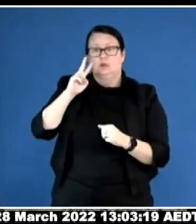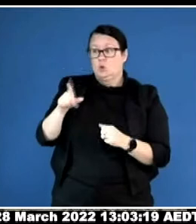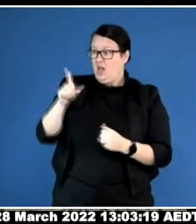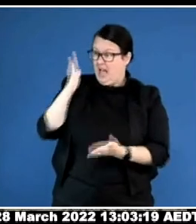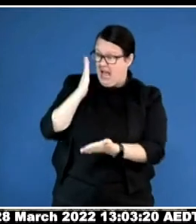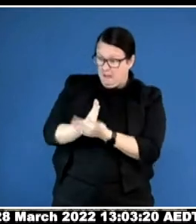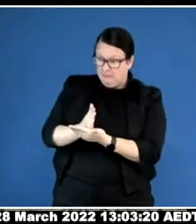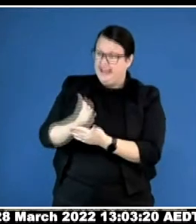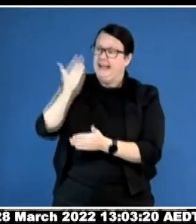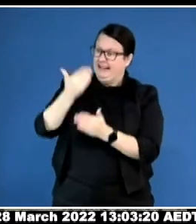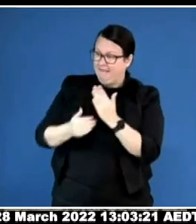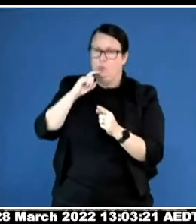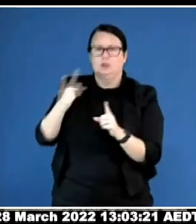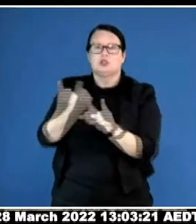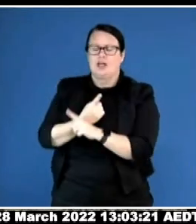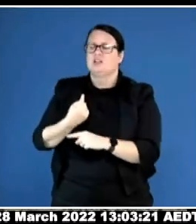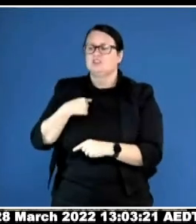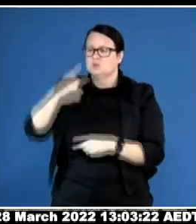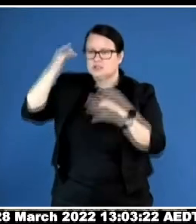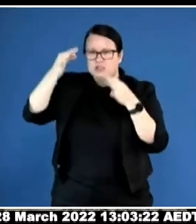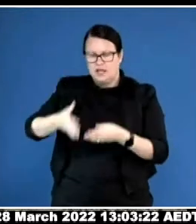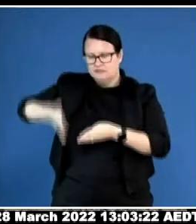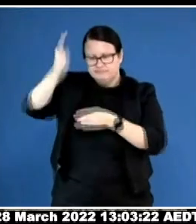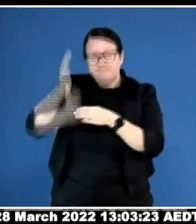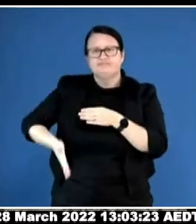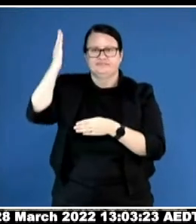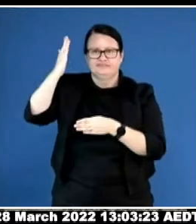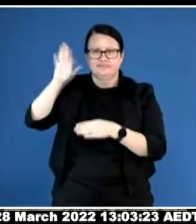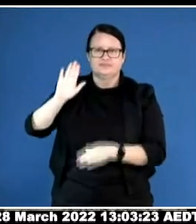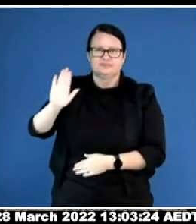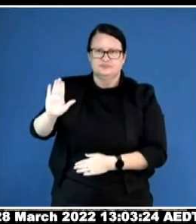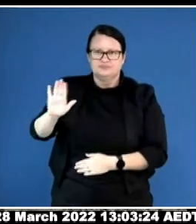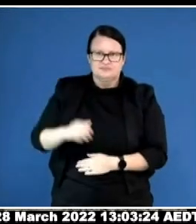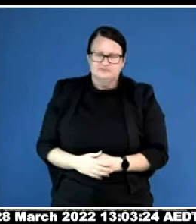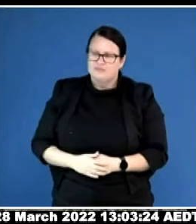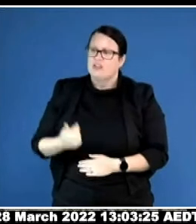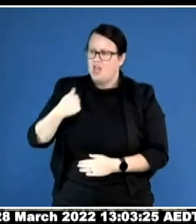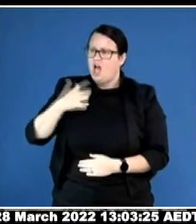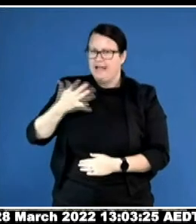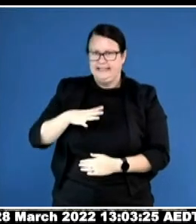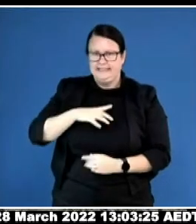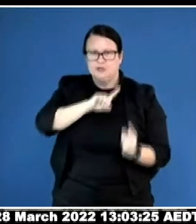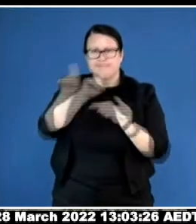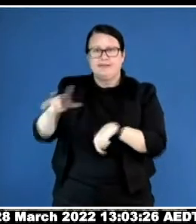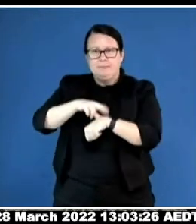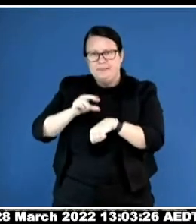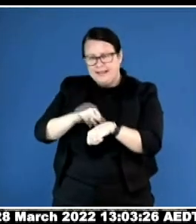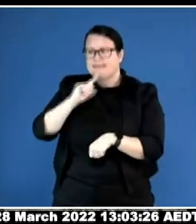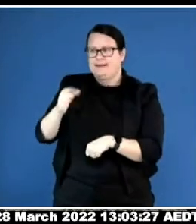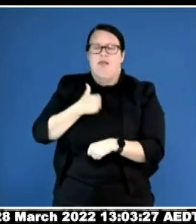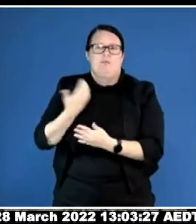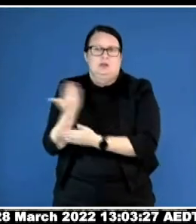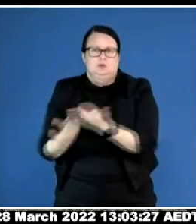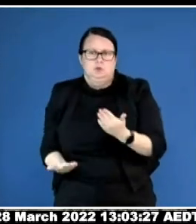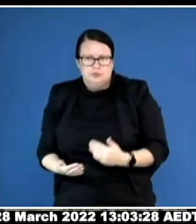ever changing was when I decided that, okay, he's just told me all of this. I need to come and make that statement. And the